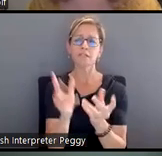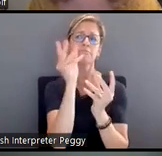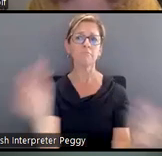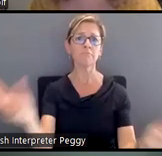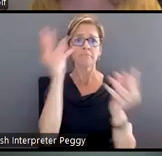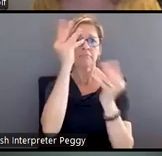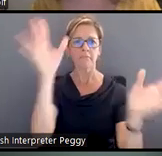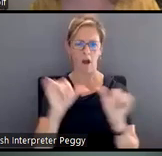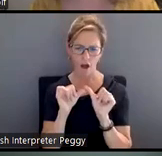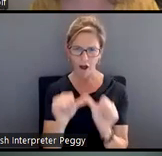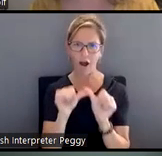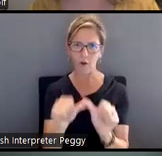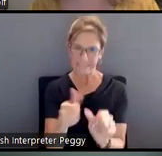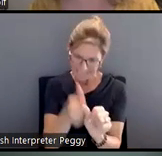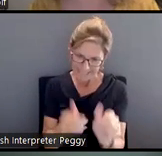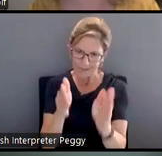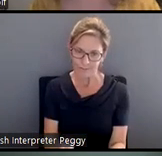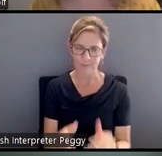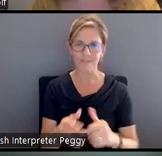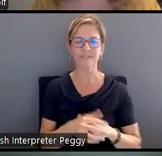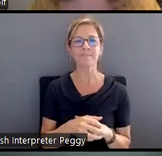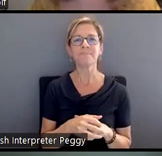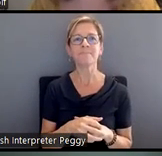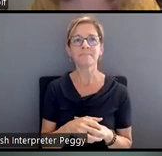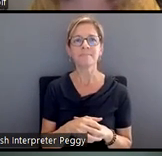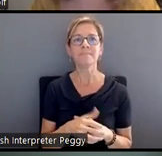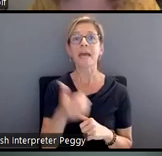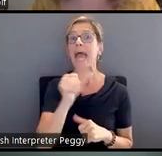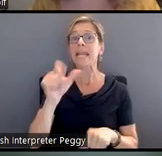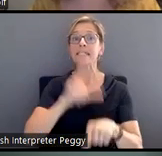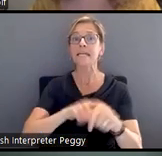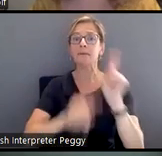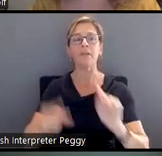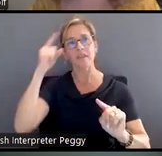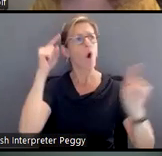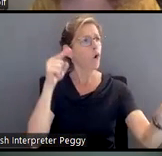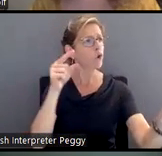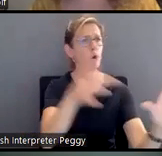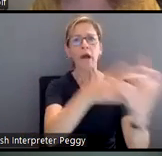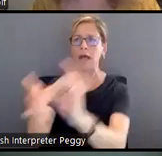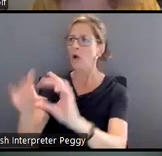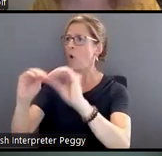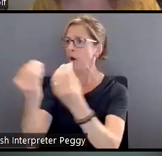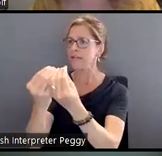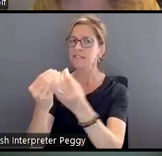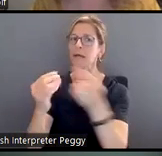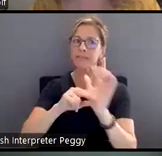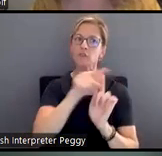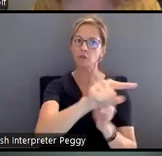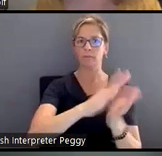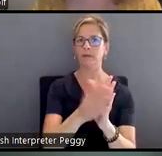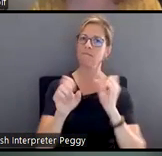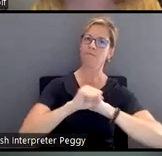is doing, every time people associate you with your organization, you are sending a